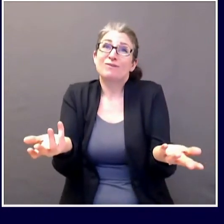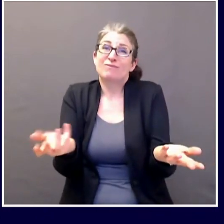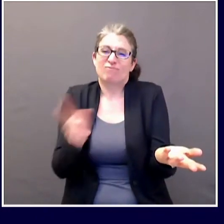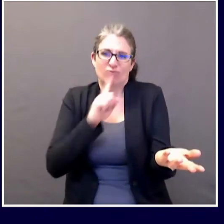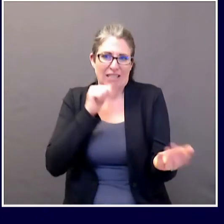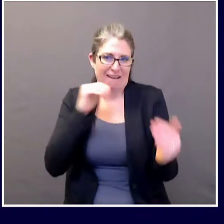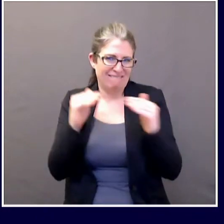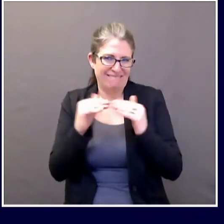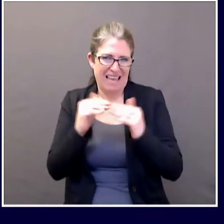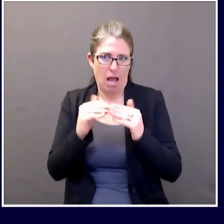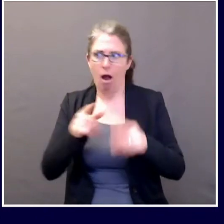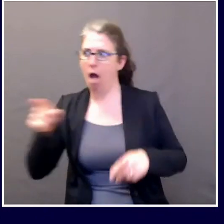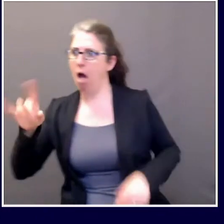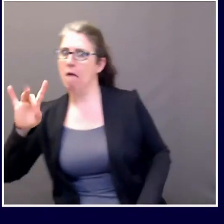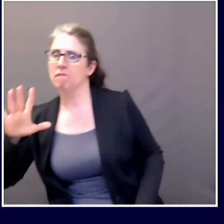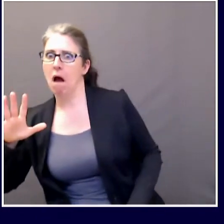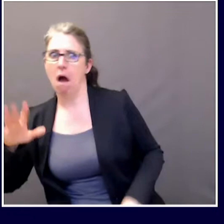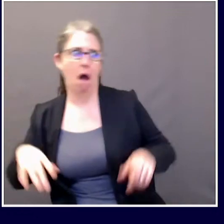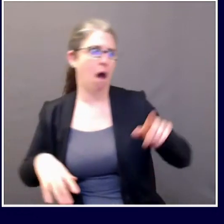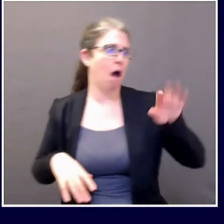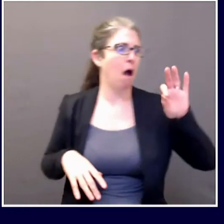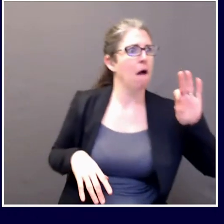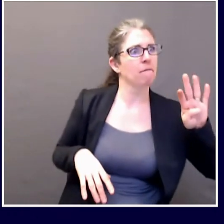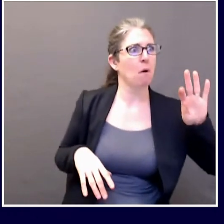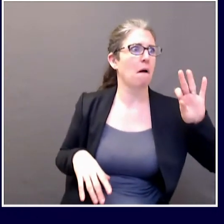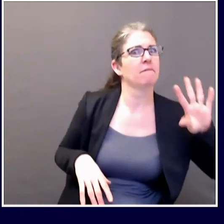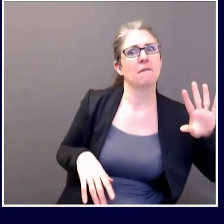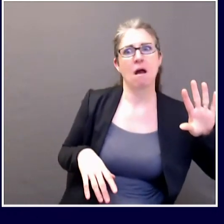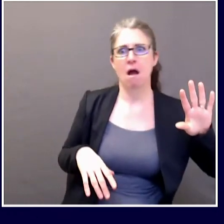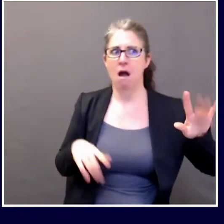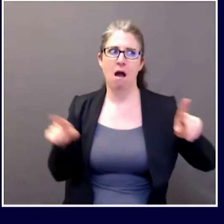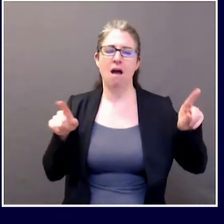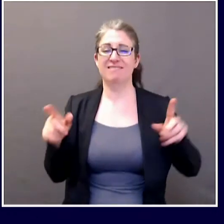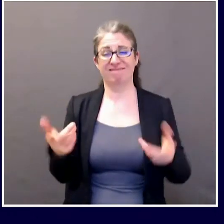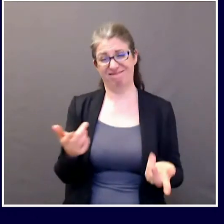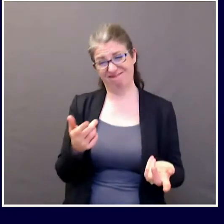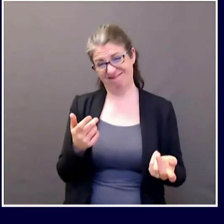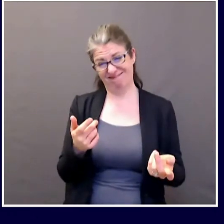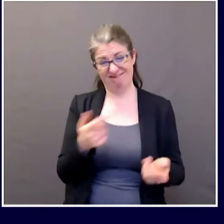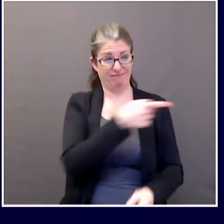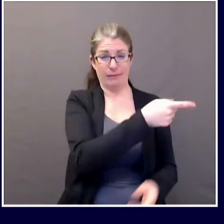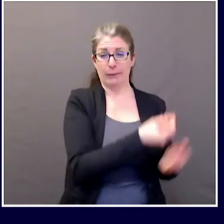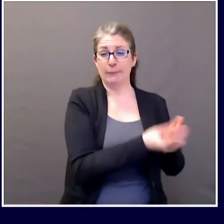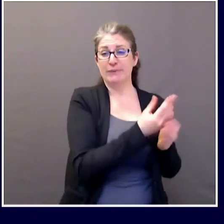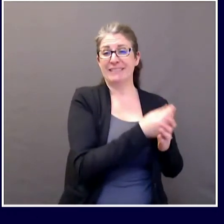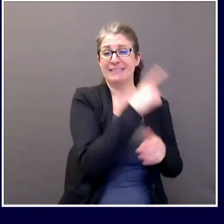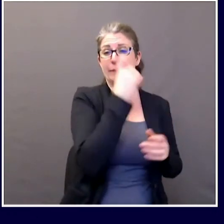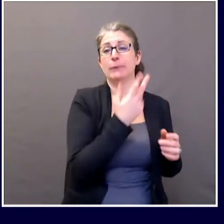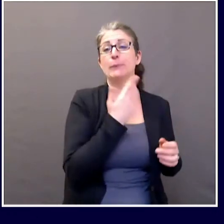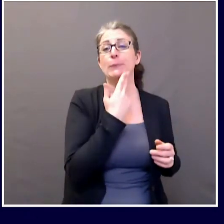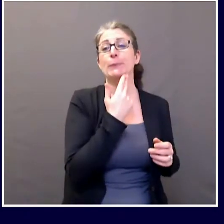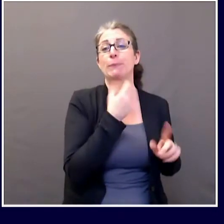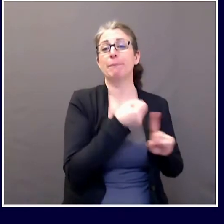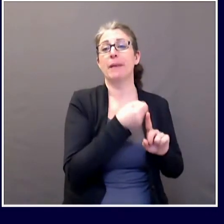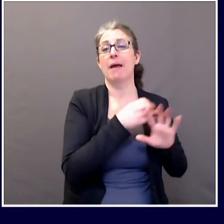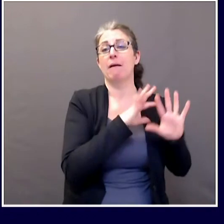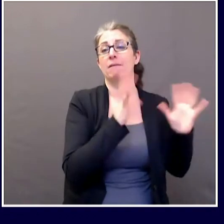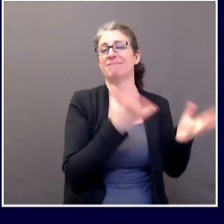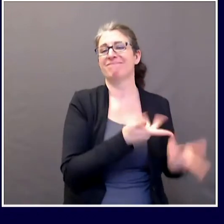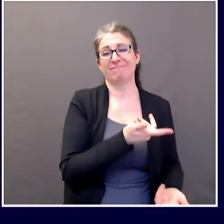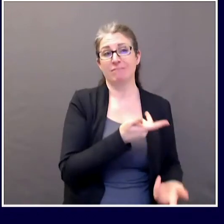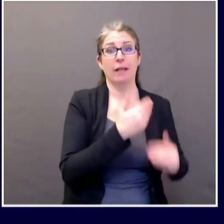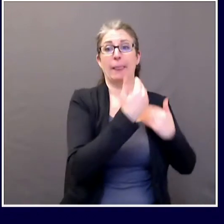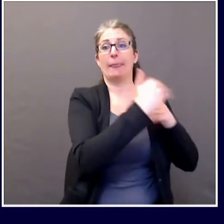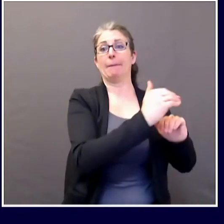But here's the real question that's on everyone's mind. What does all this mean for me? And what